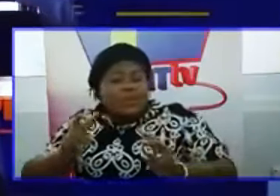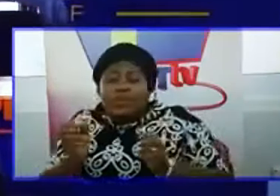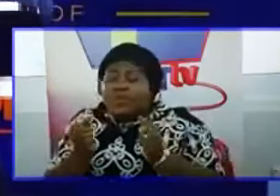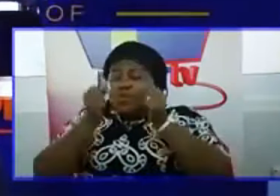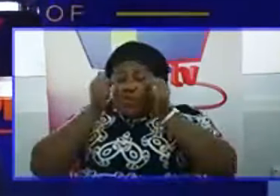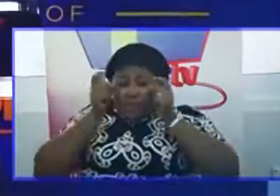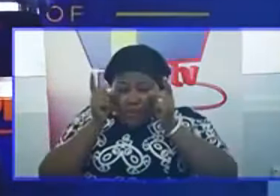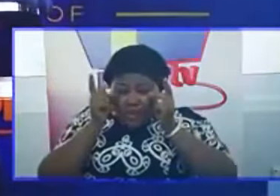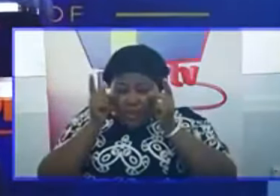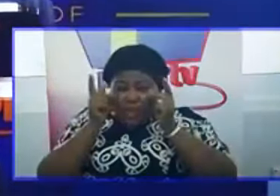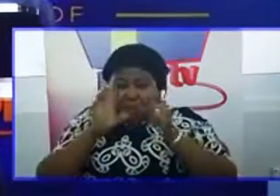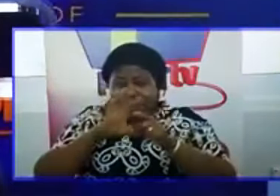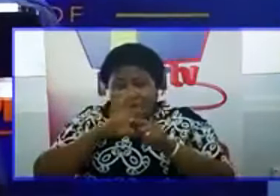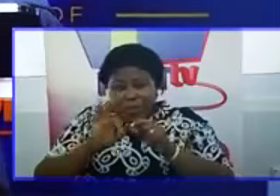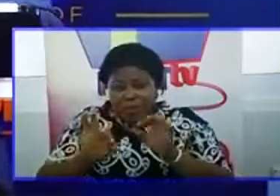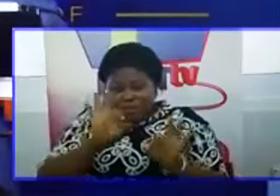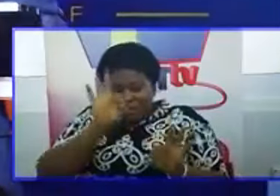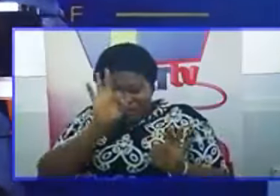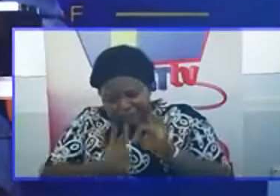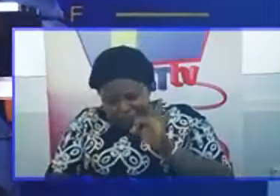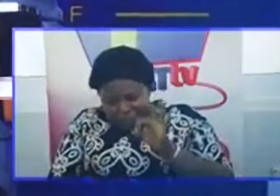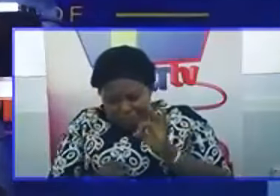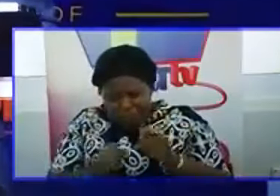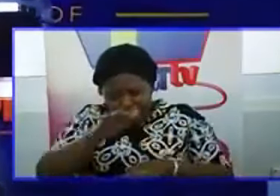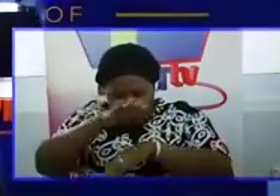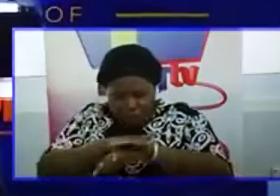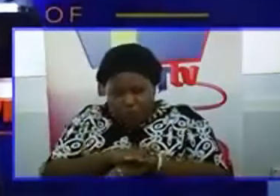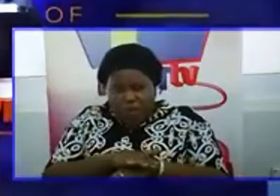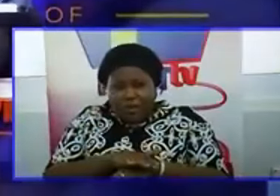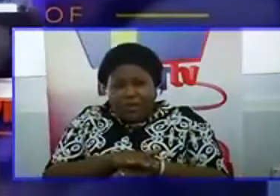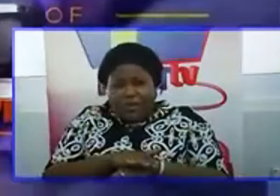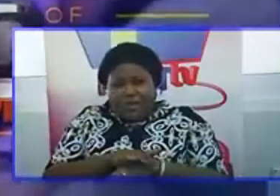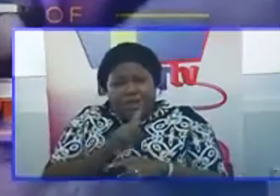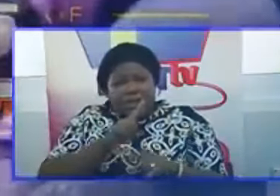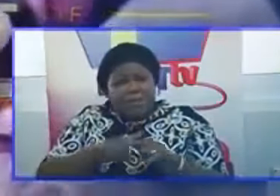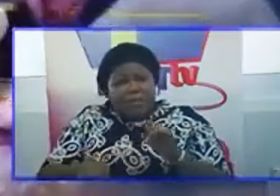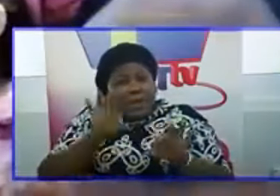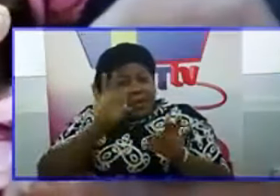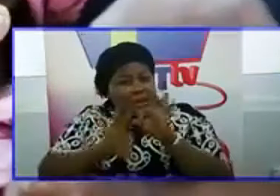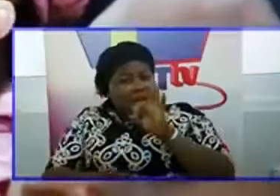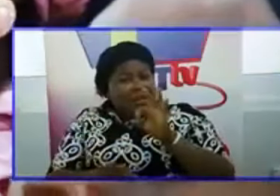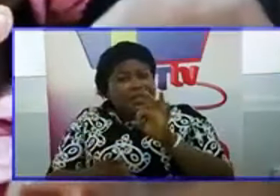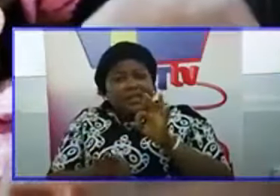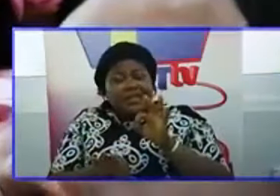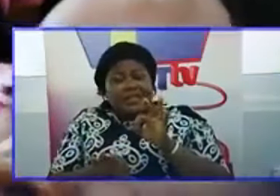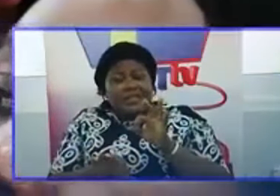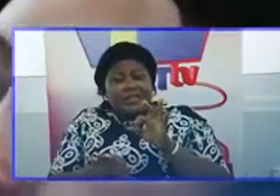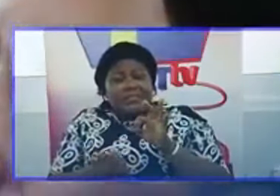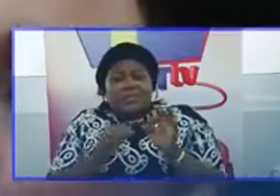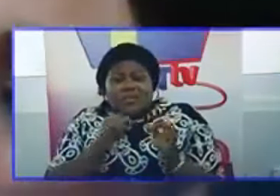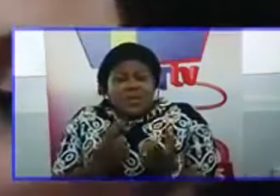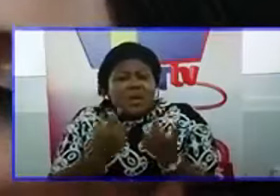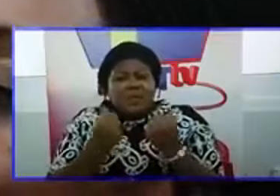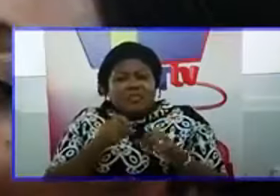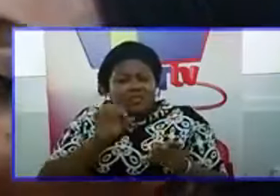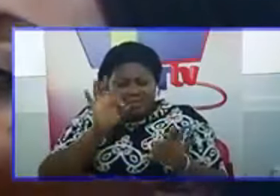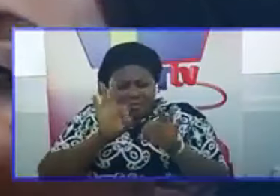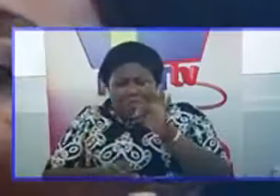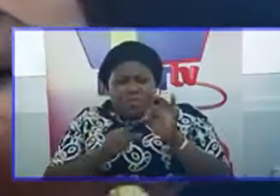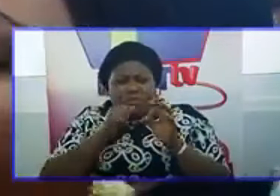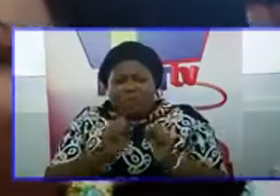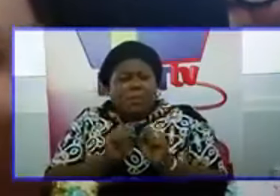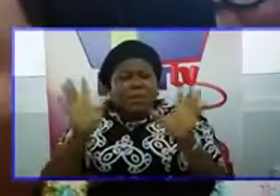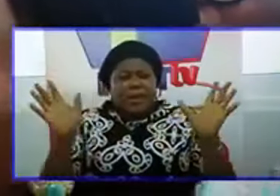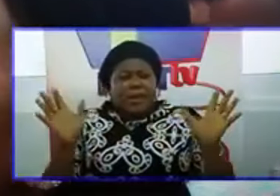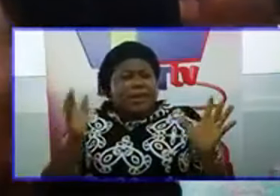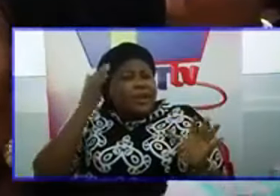They all lit their light. But the light will not It will not come up. Why? Because